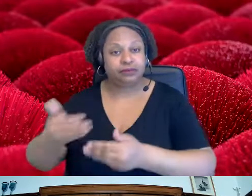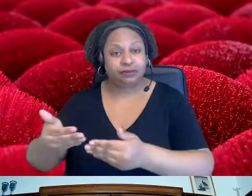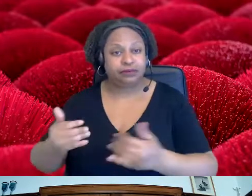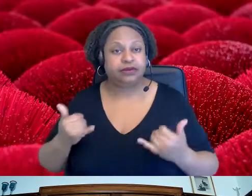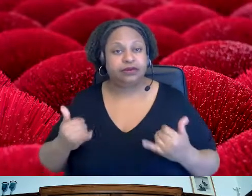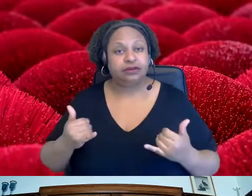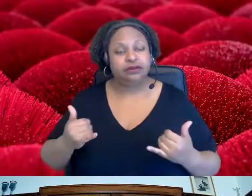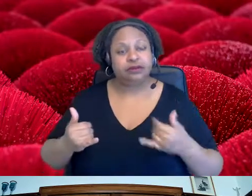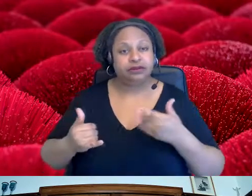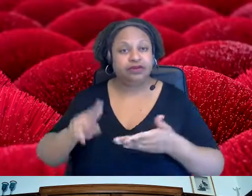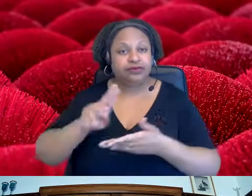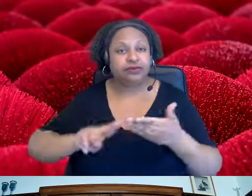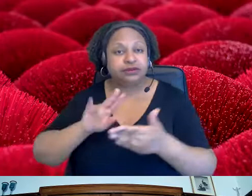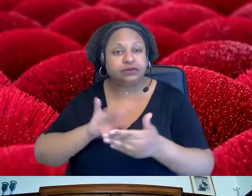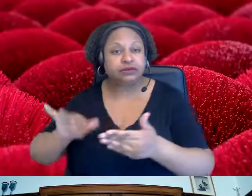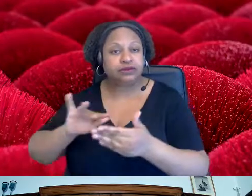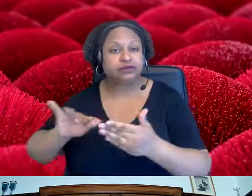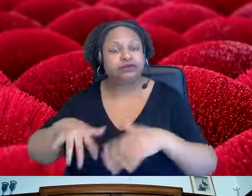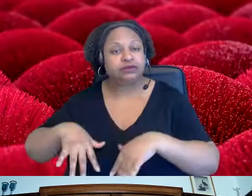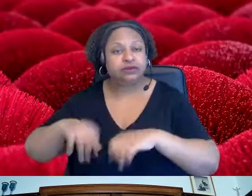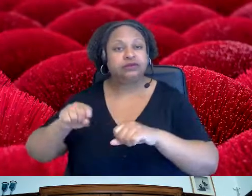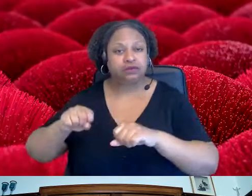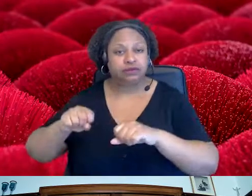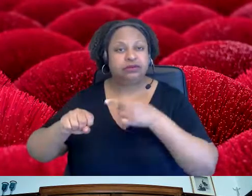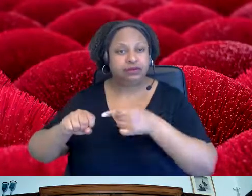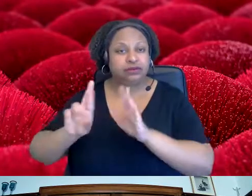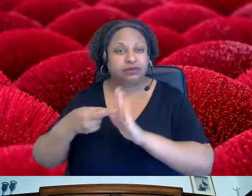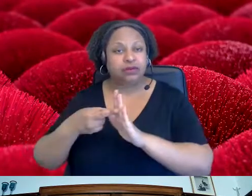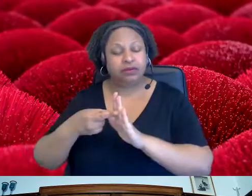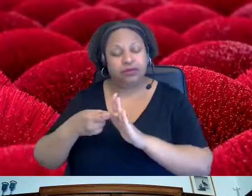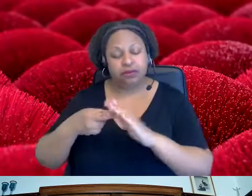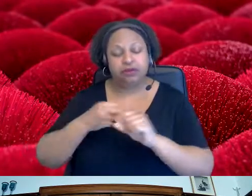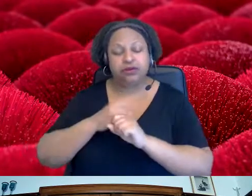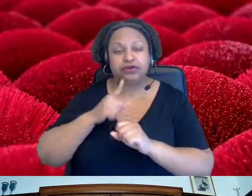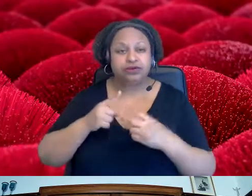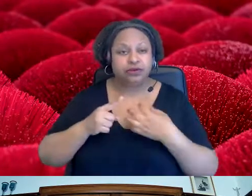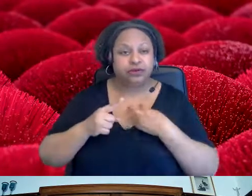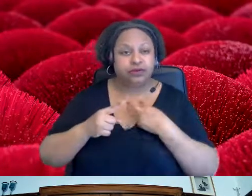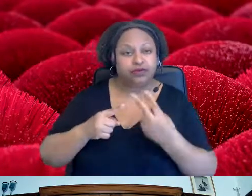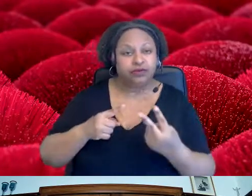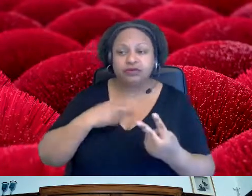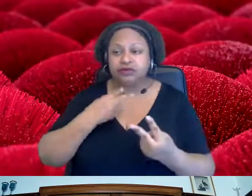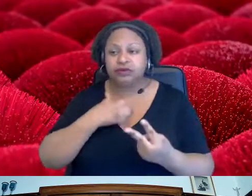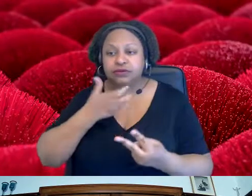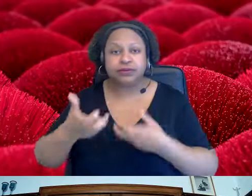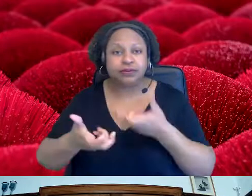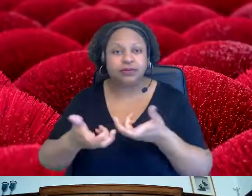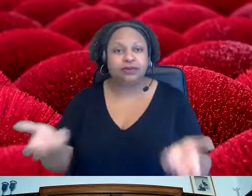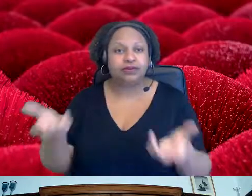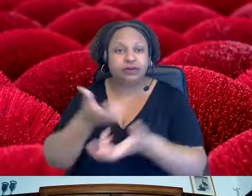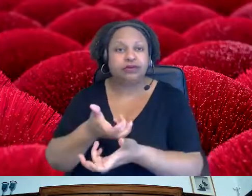has taken over sort of that role of bringing voices together, a lot has been lost.